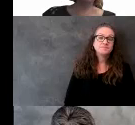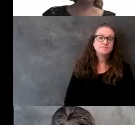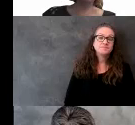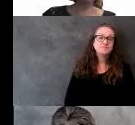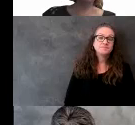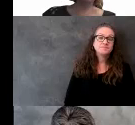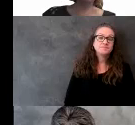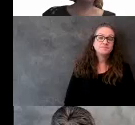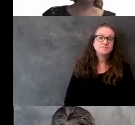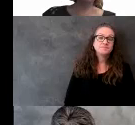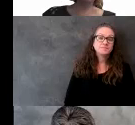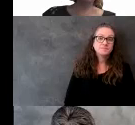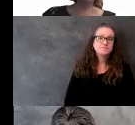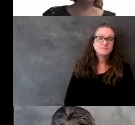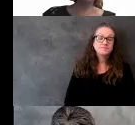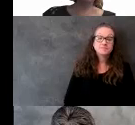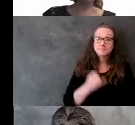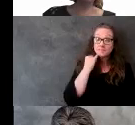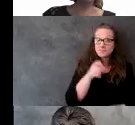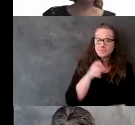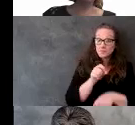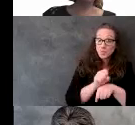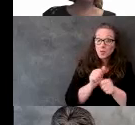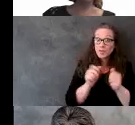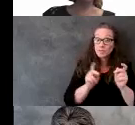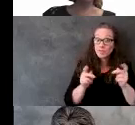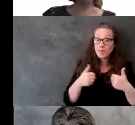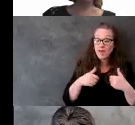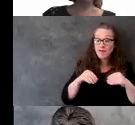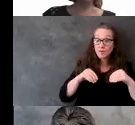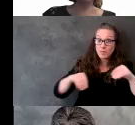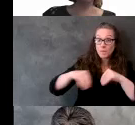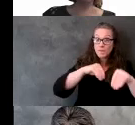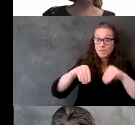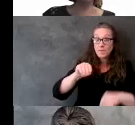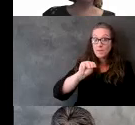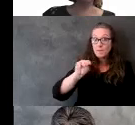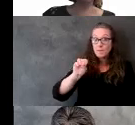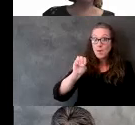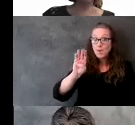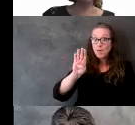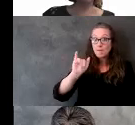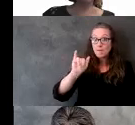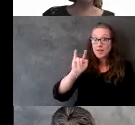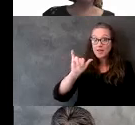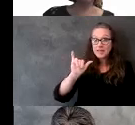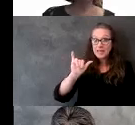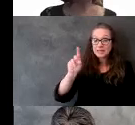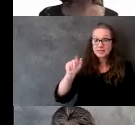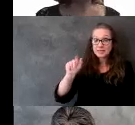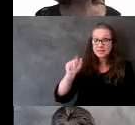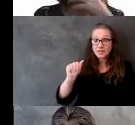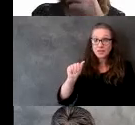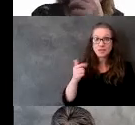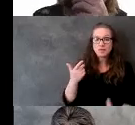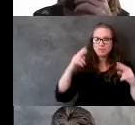If you are working with someone who has mobility disabilities, if you're a person in a wheelchair, put yourself at their eye